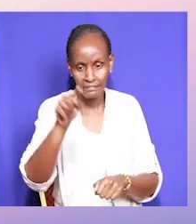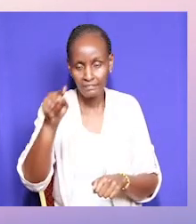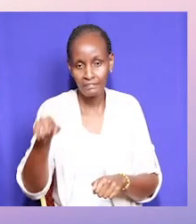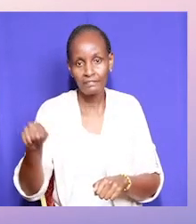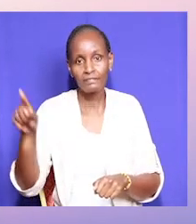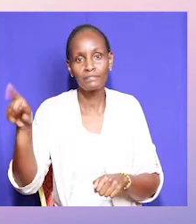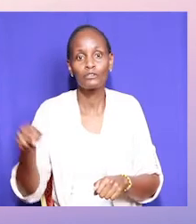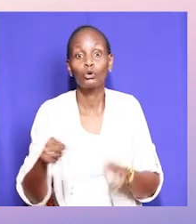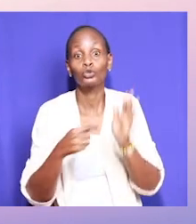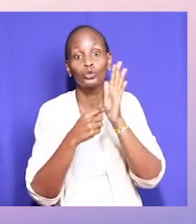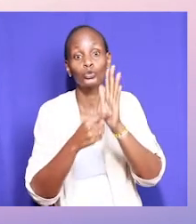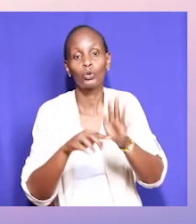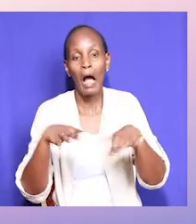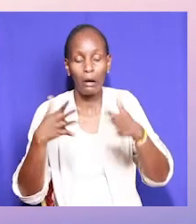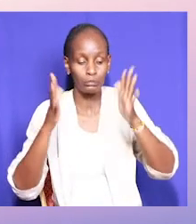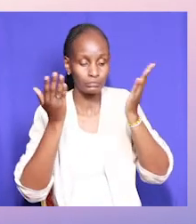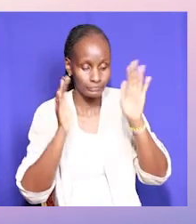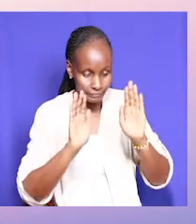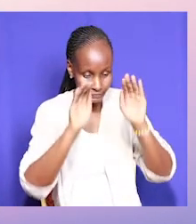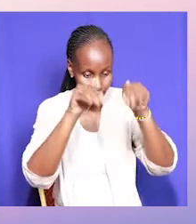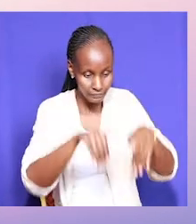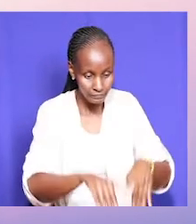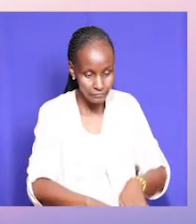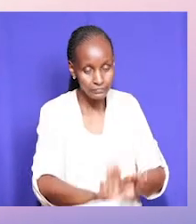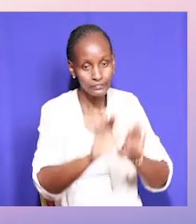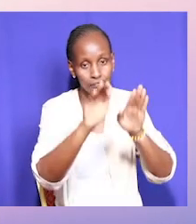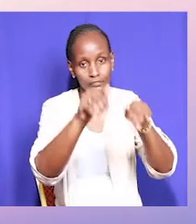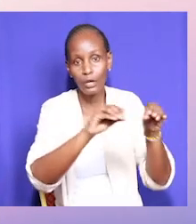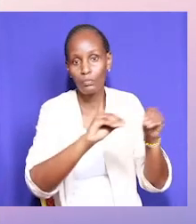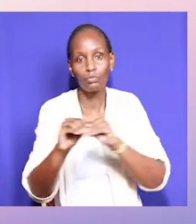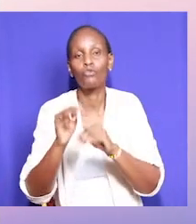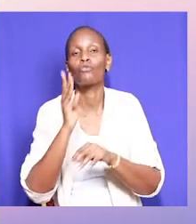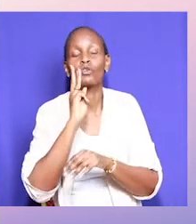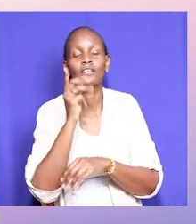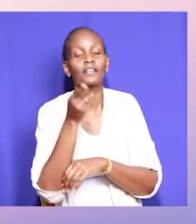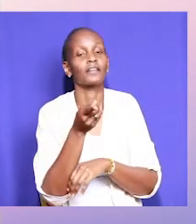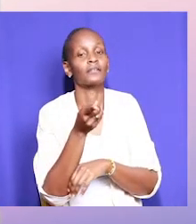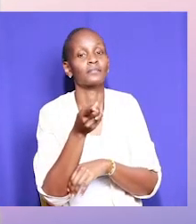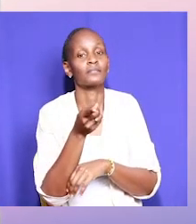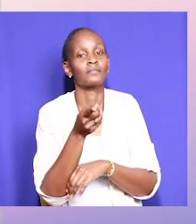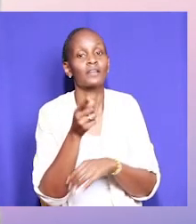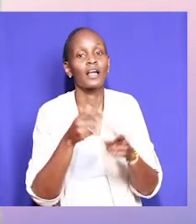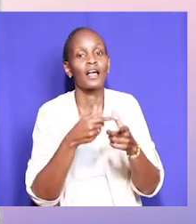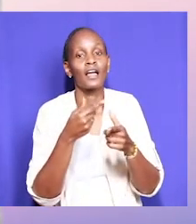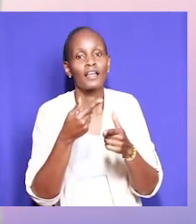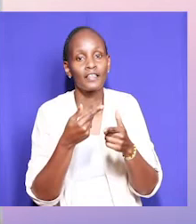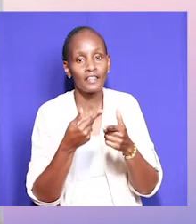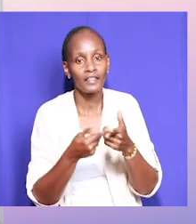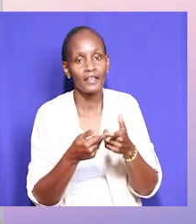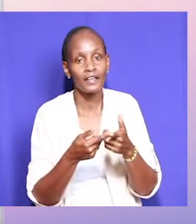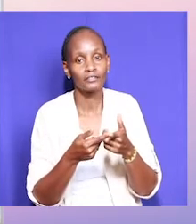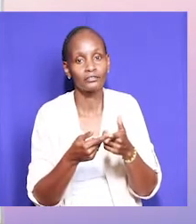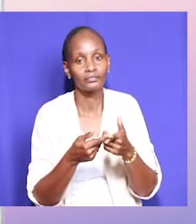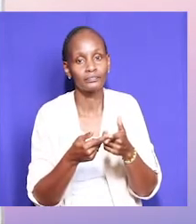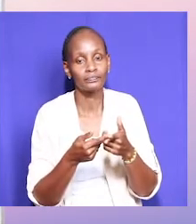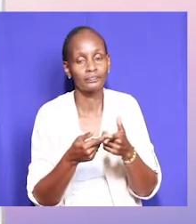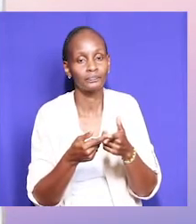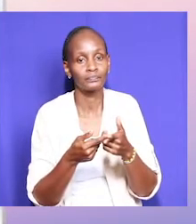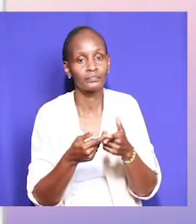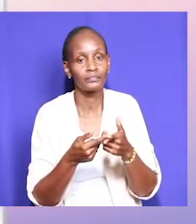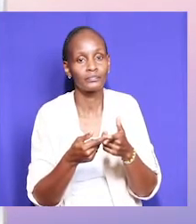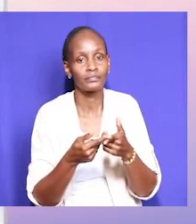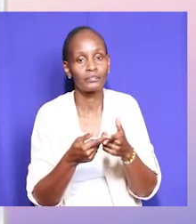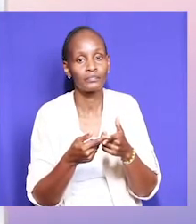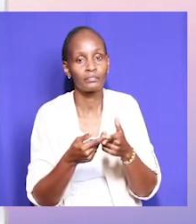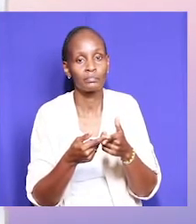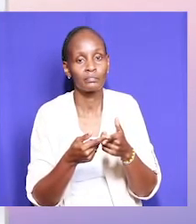how the waves are moving on the water. And then with your 2 feet, draw out your outline